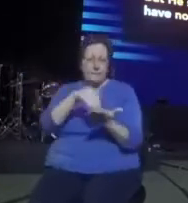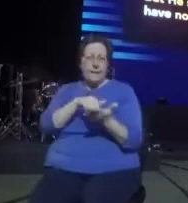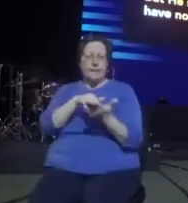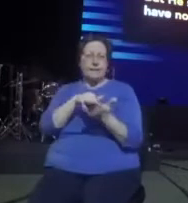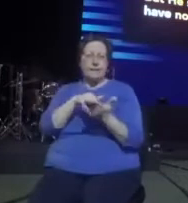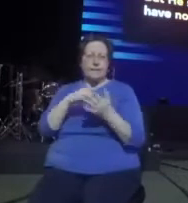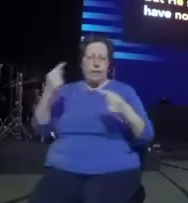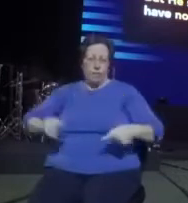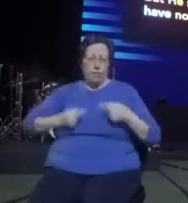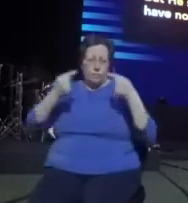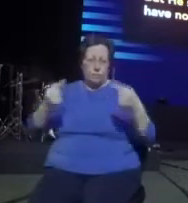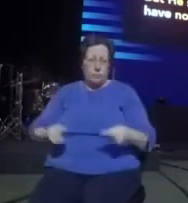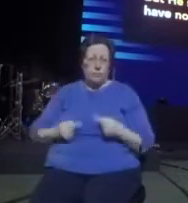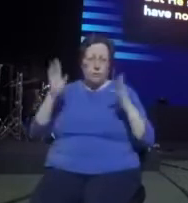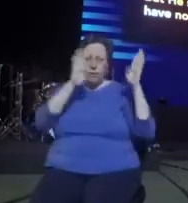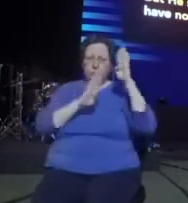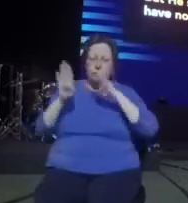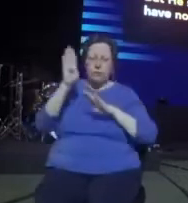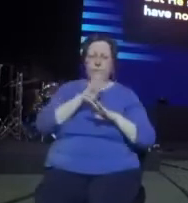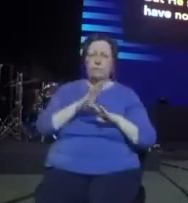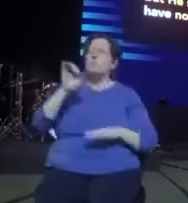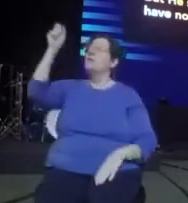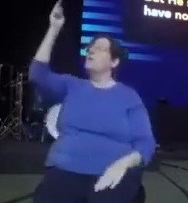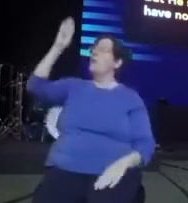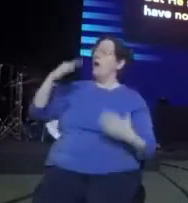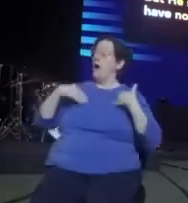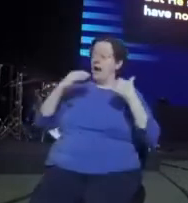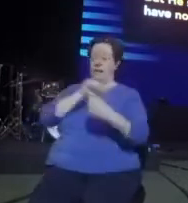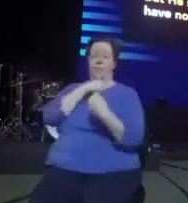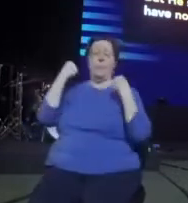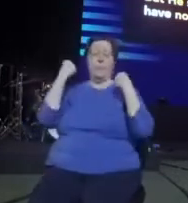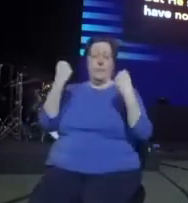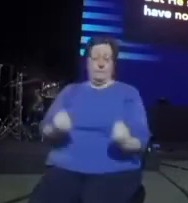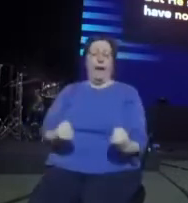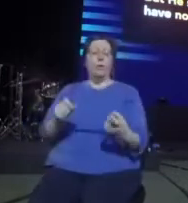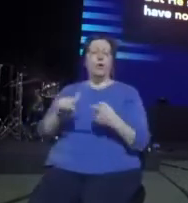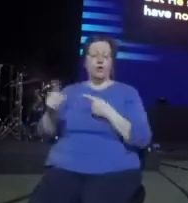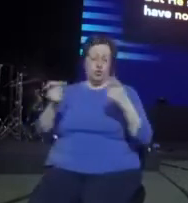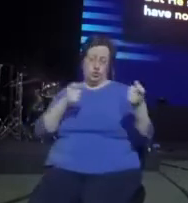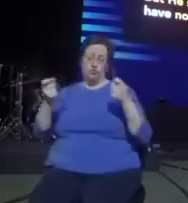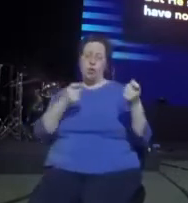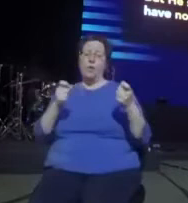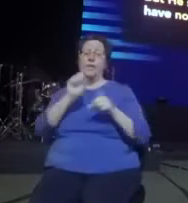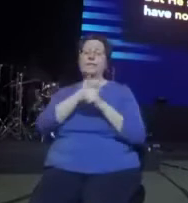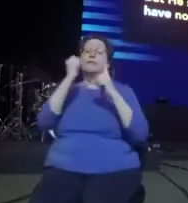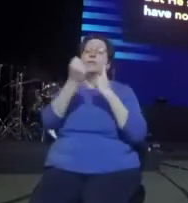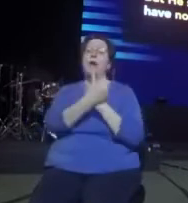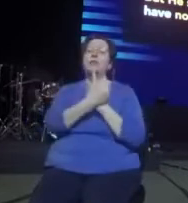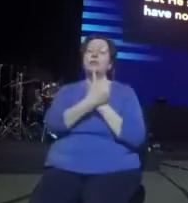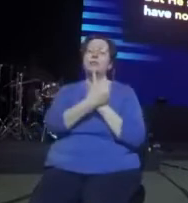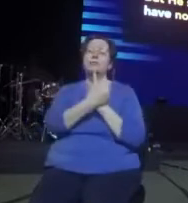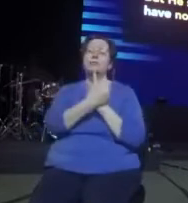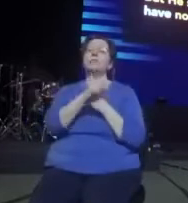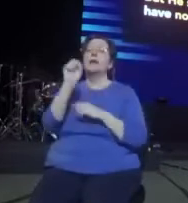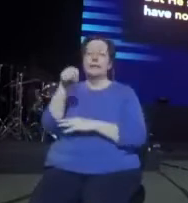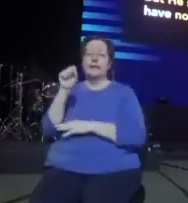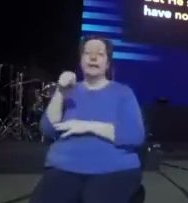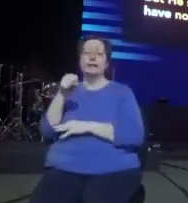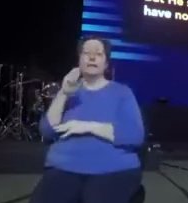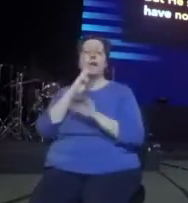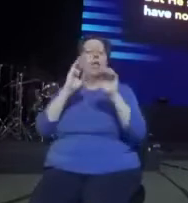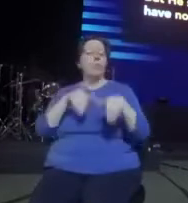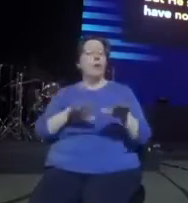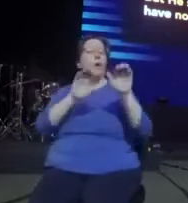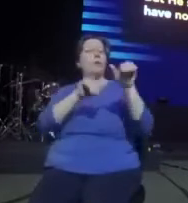sinking. Does God have the power to deal with whatever situation he speaks? And the oceans